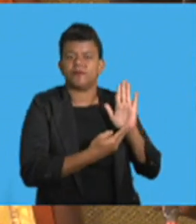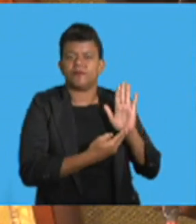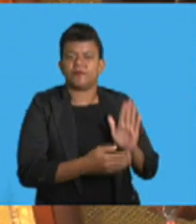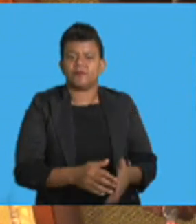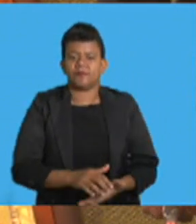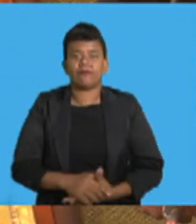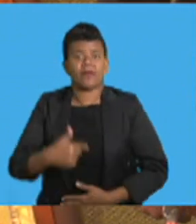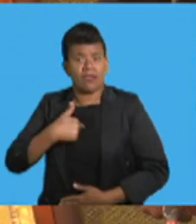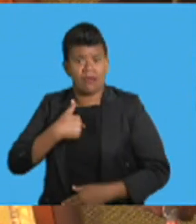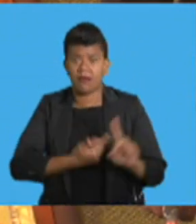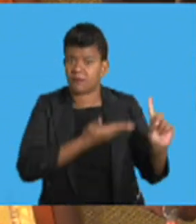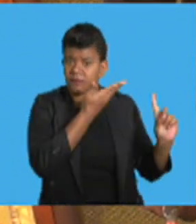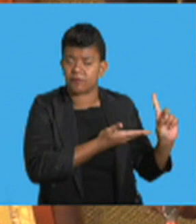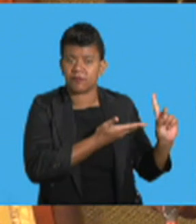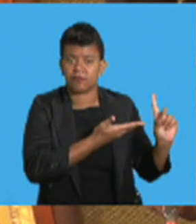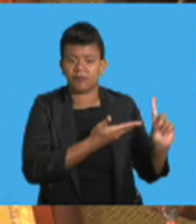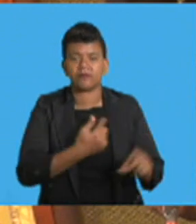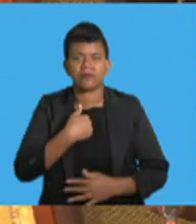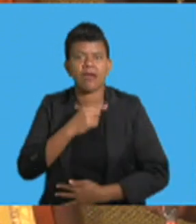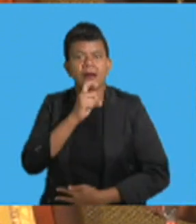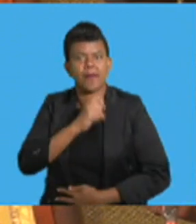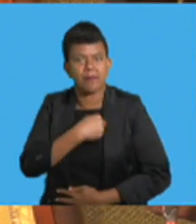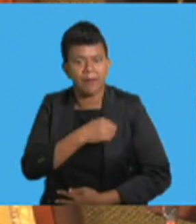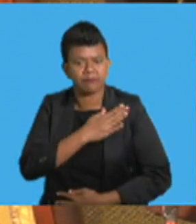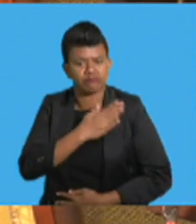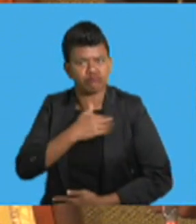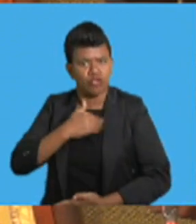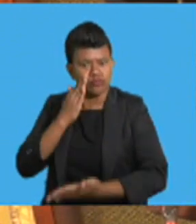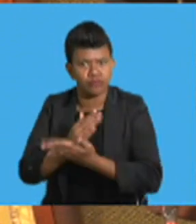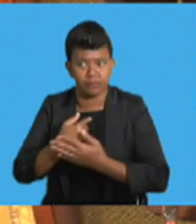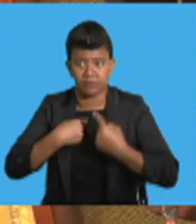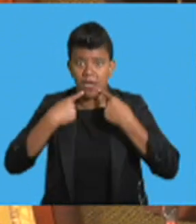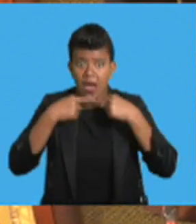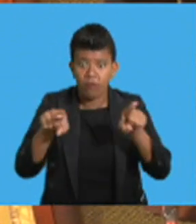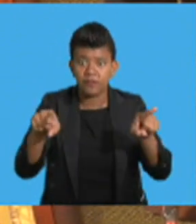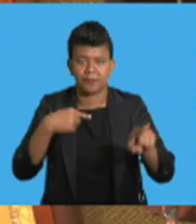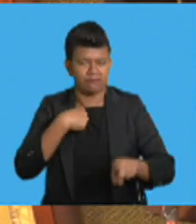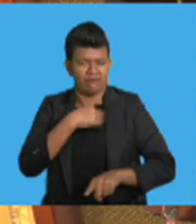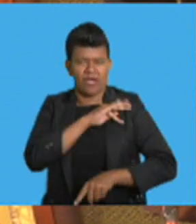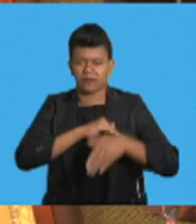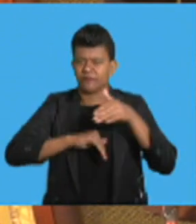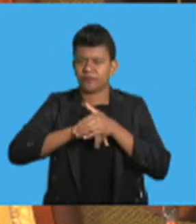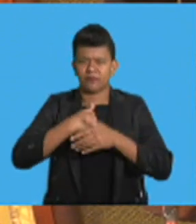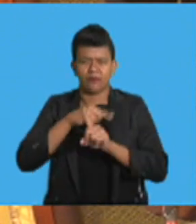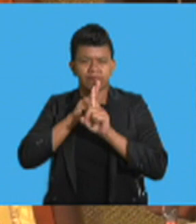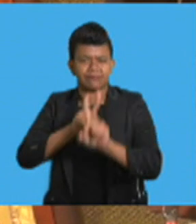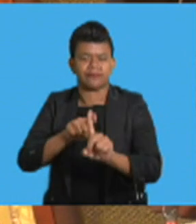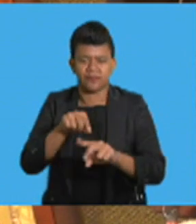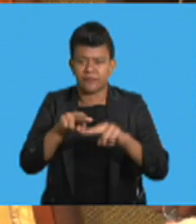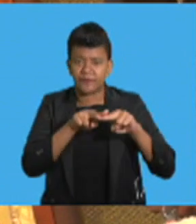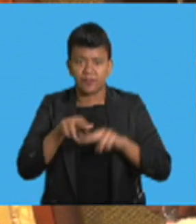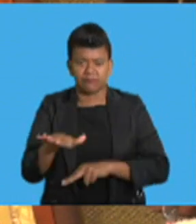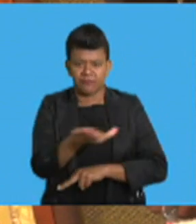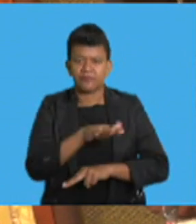I, Aiyaz Sayed-Khaiyum, do solemnly, sincerely, and truly declare that I will be faithful and bear true allegiance to the Republic of Fiji according to